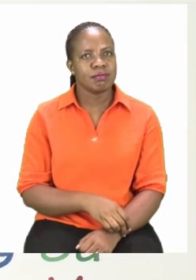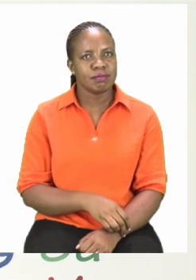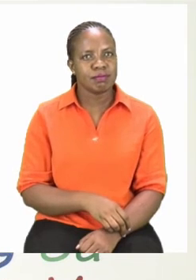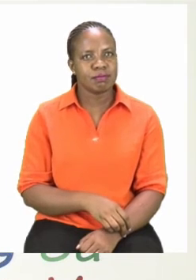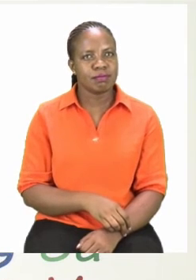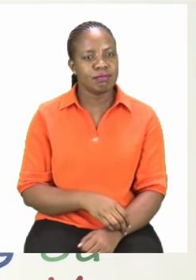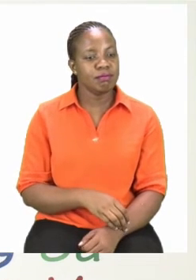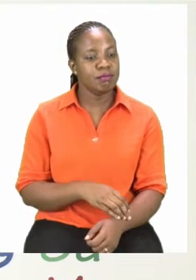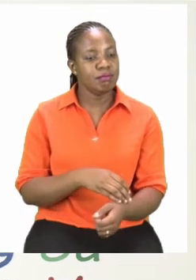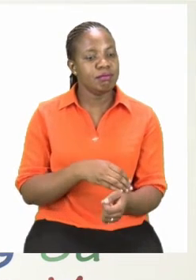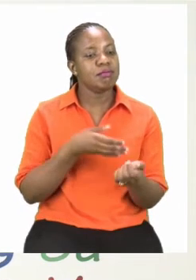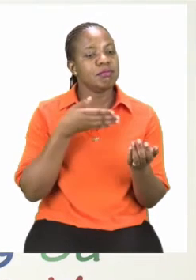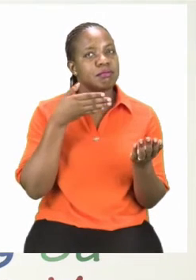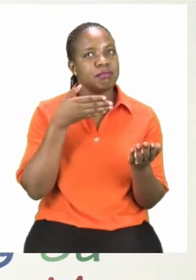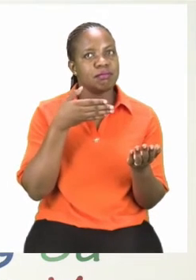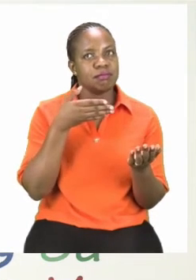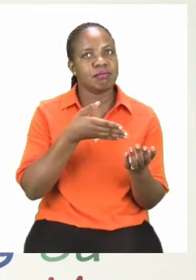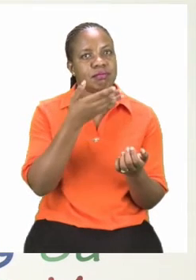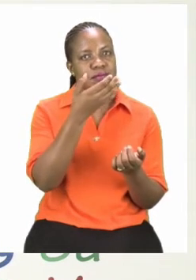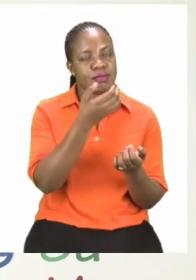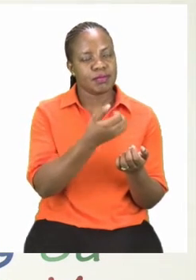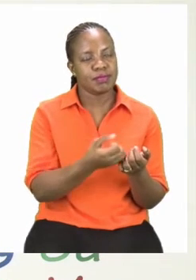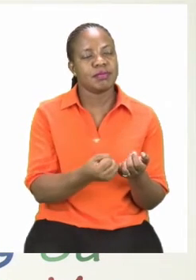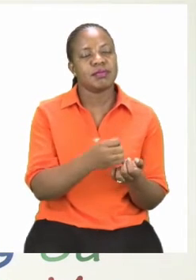he has 12.